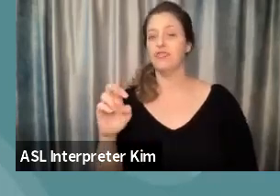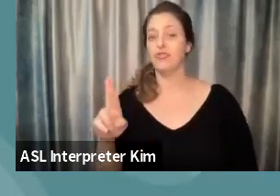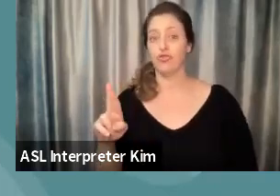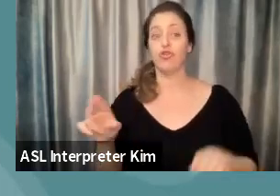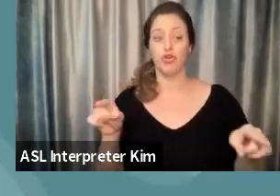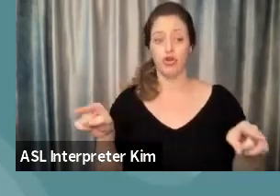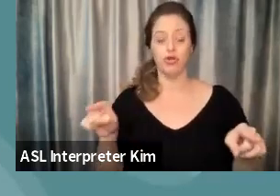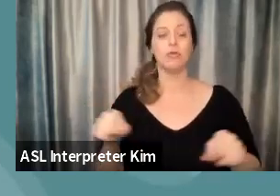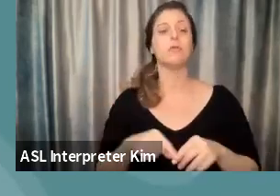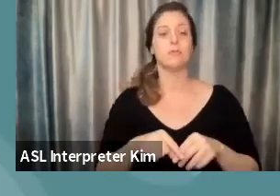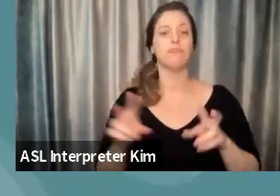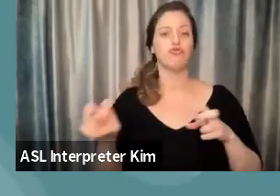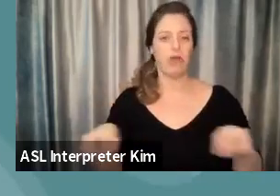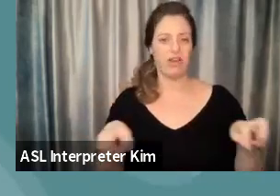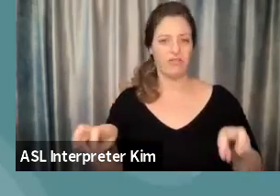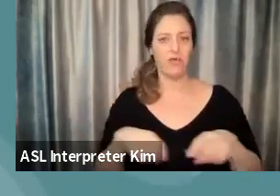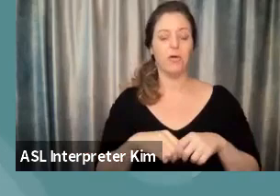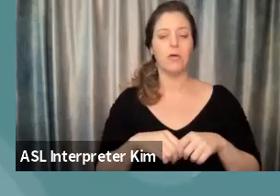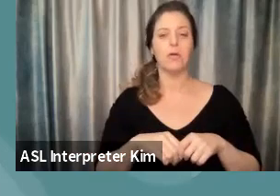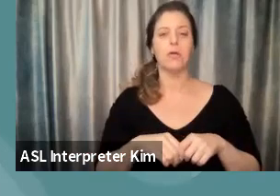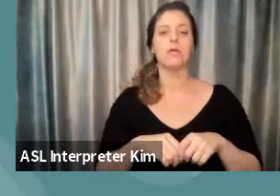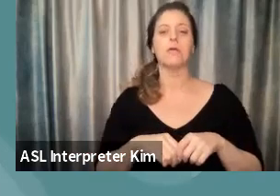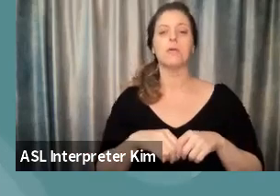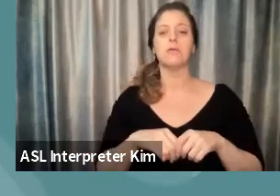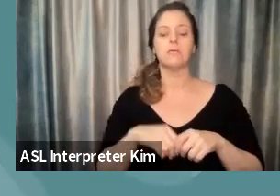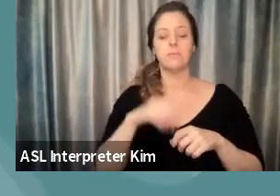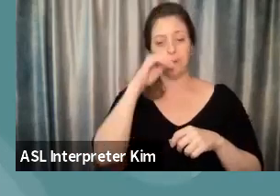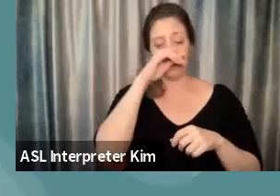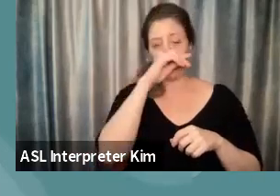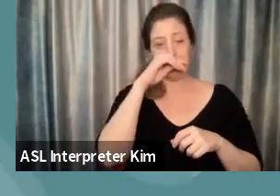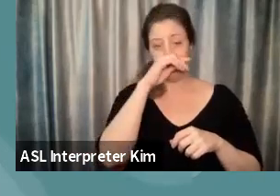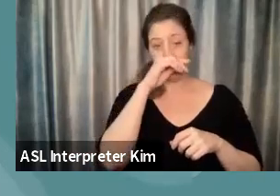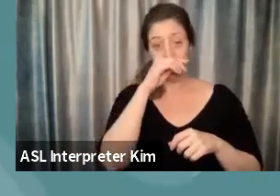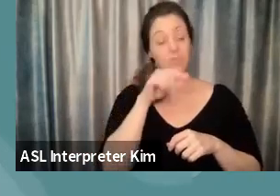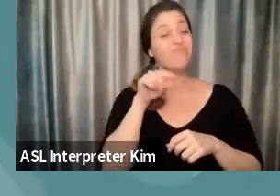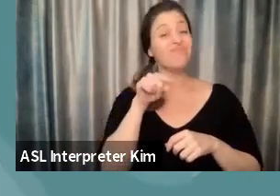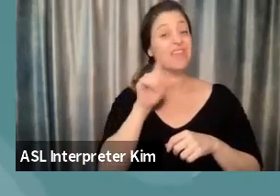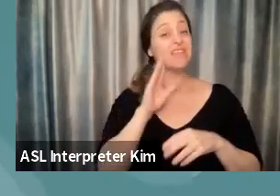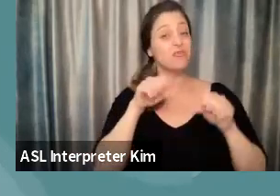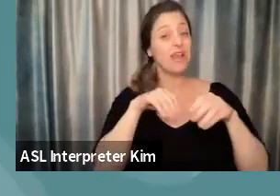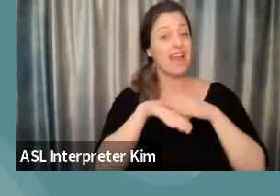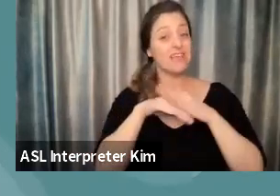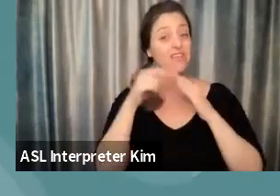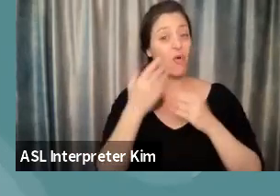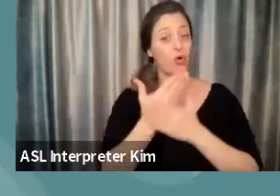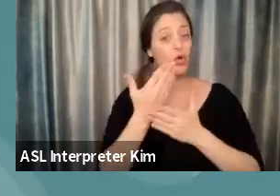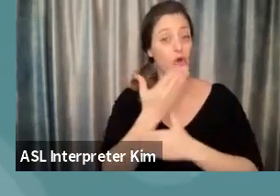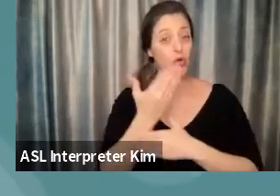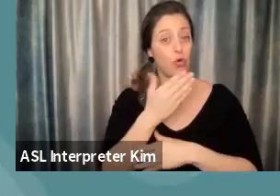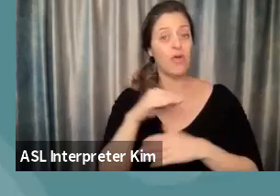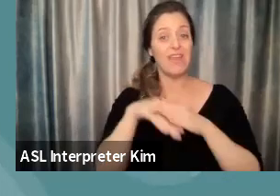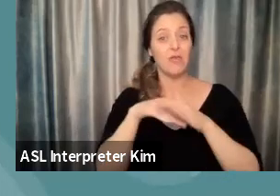with you today is going to be able to be accessed within the new enrollment webpage. So if you go to